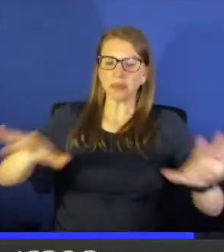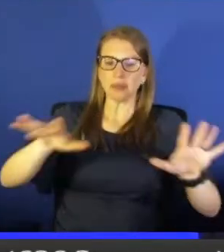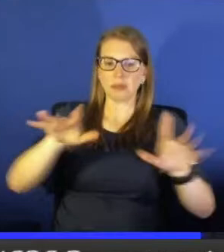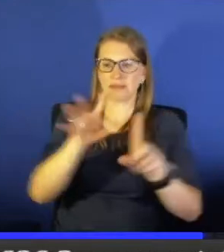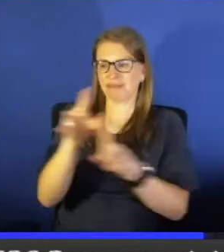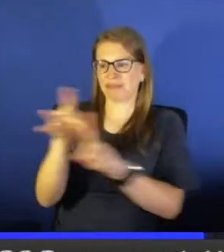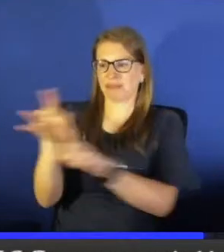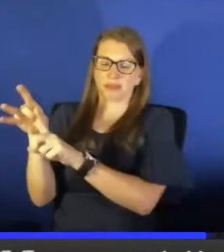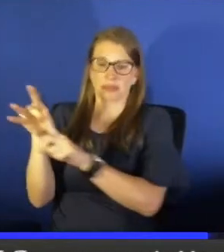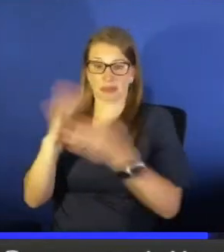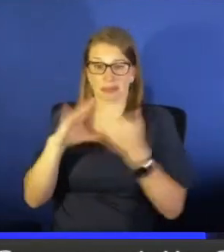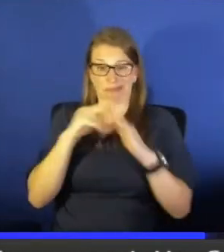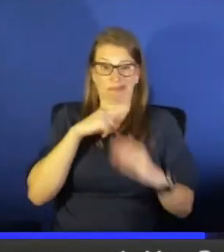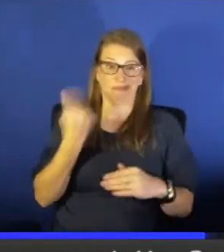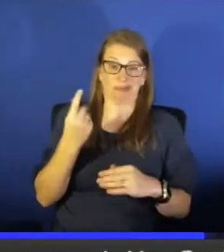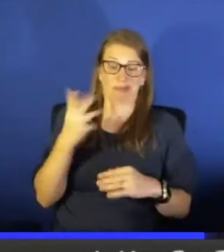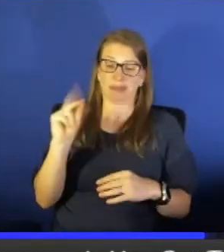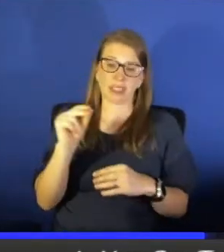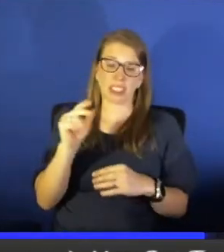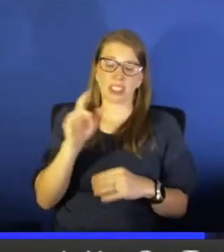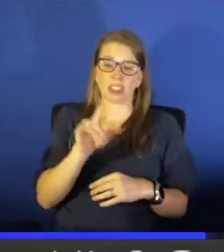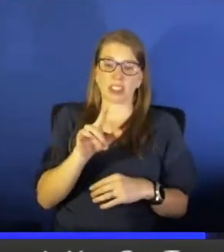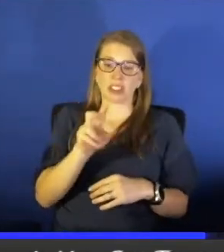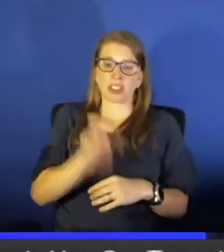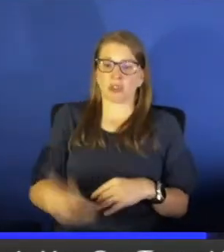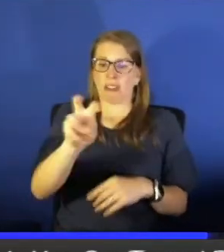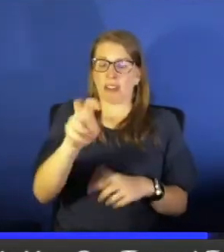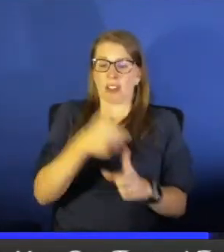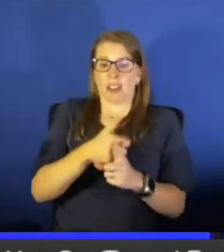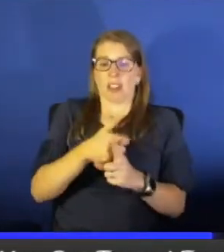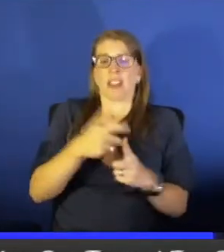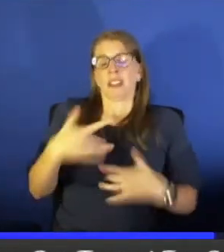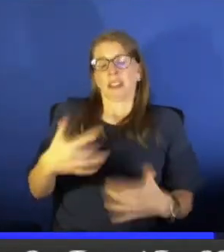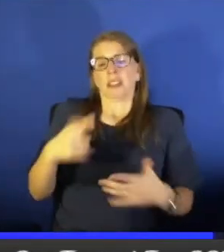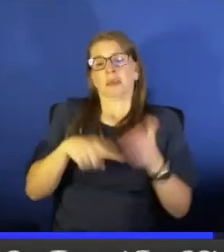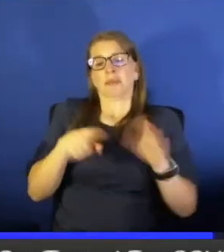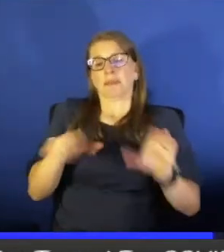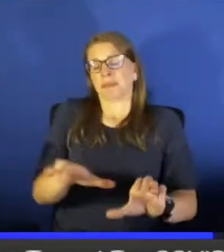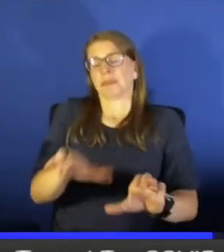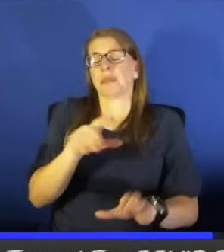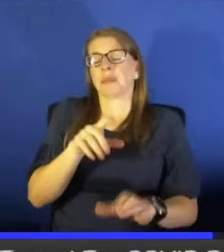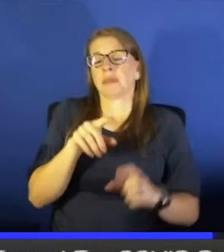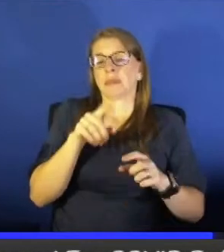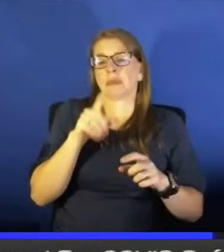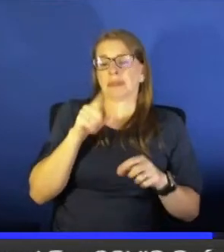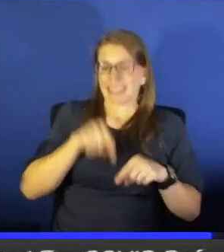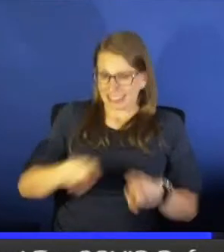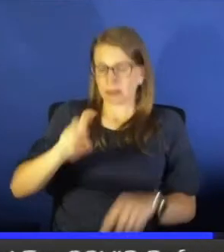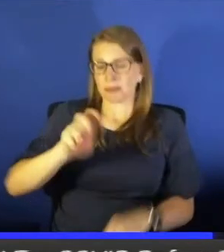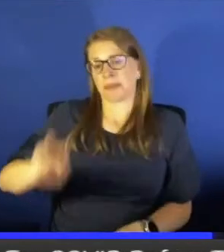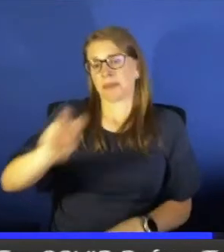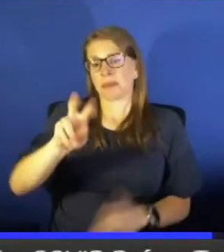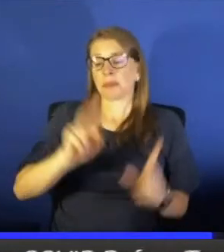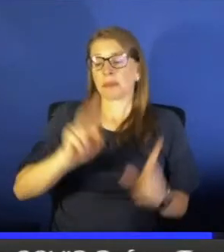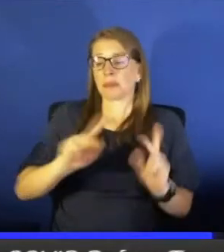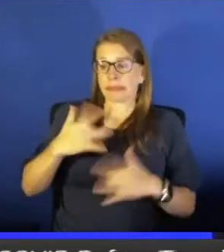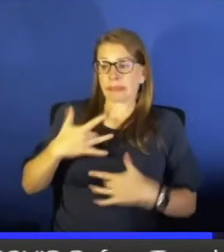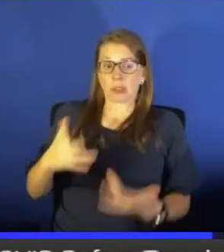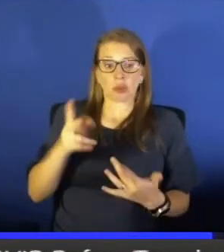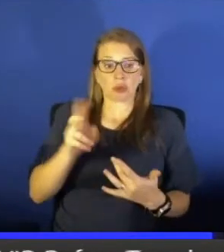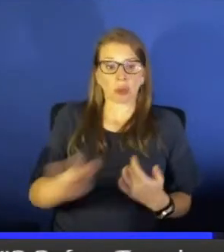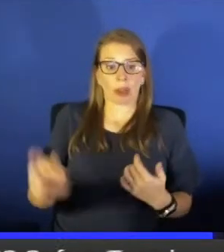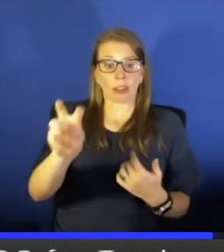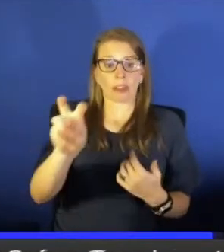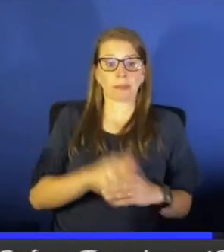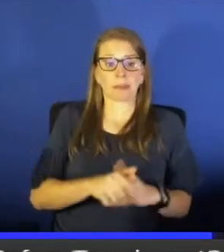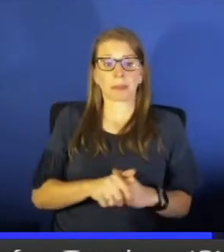is really, it's not the travel itself. It's what you usually do when you travel that's causing the issue. And so when people tend to travel, they also means